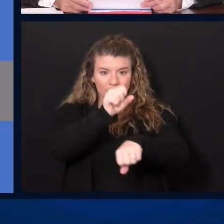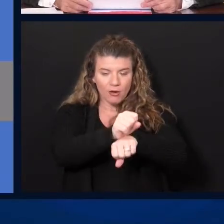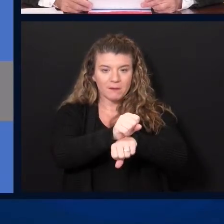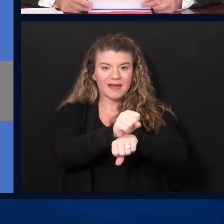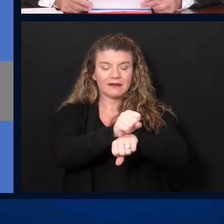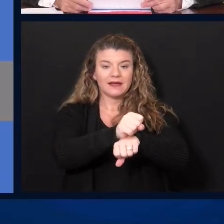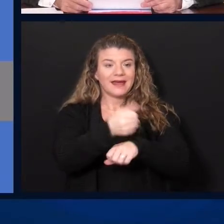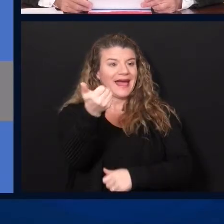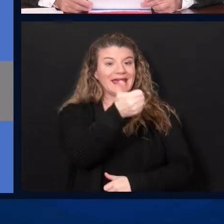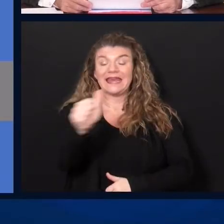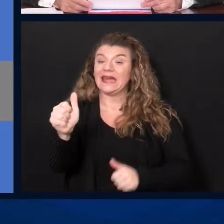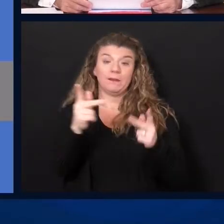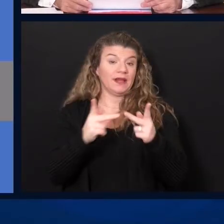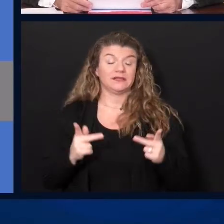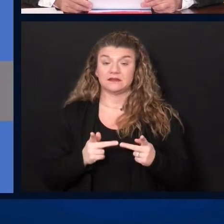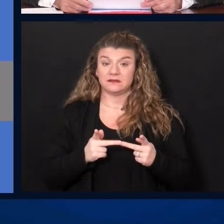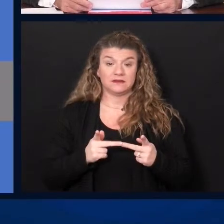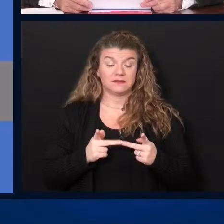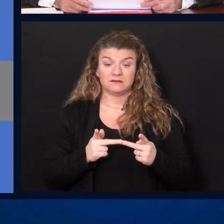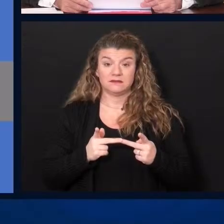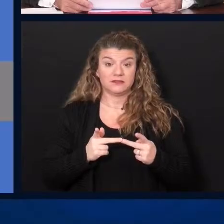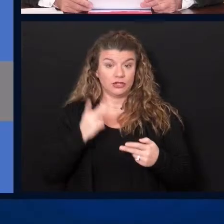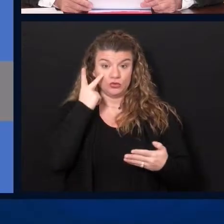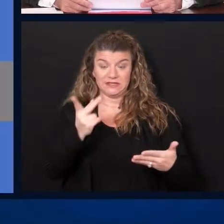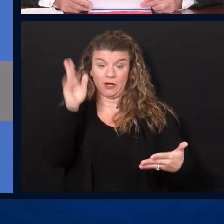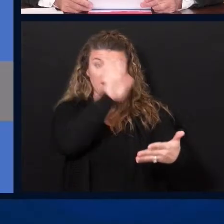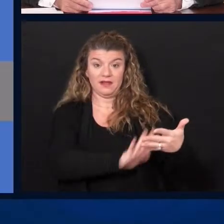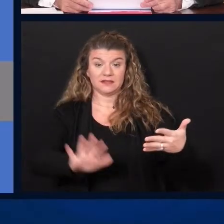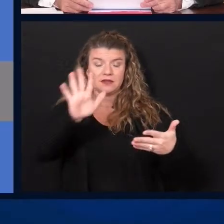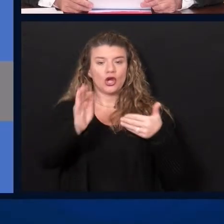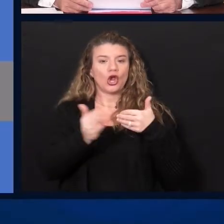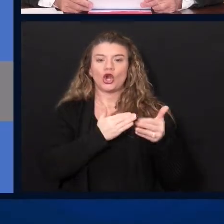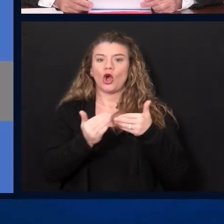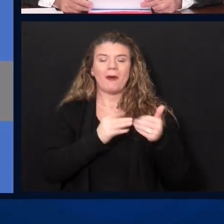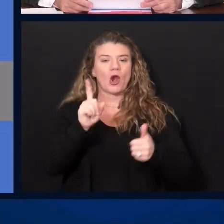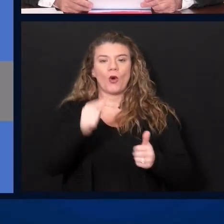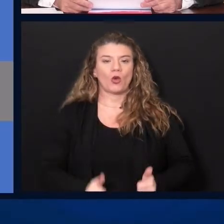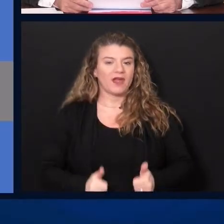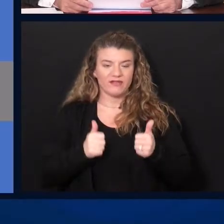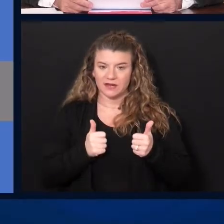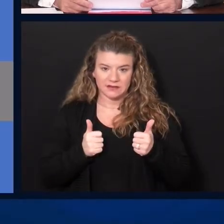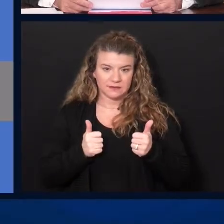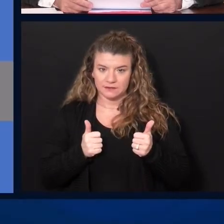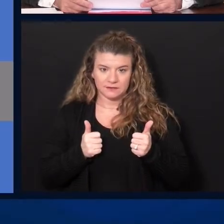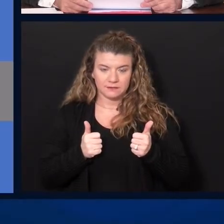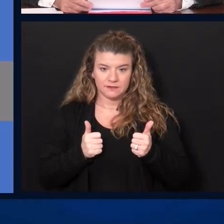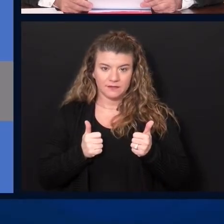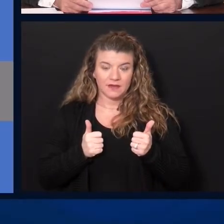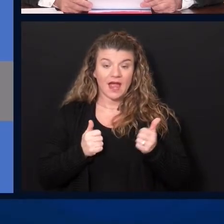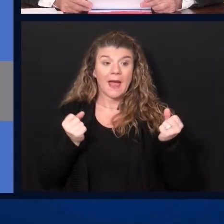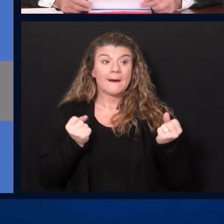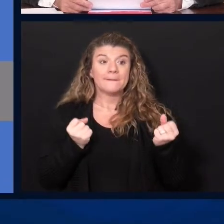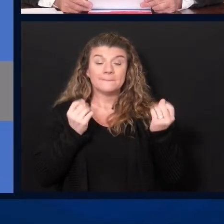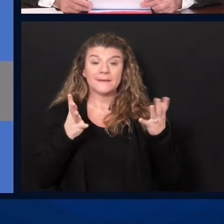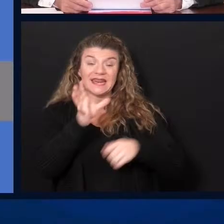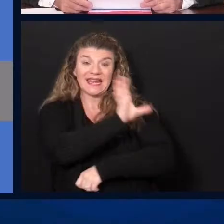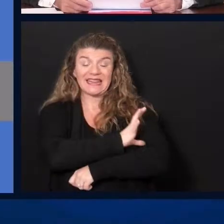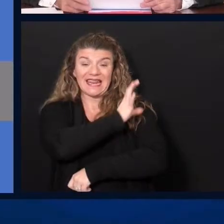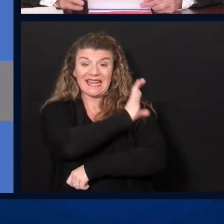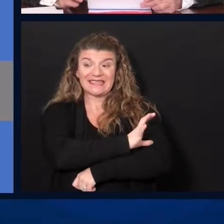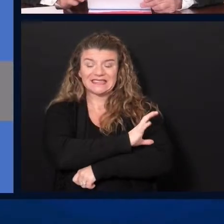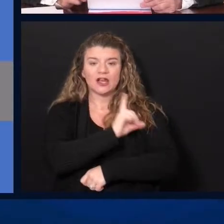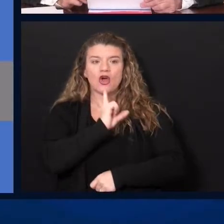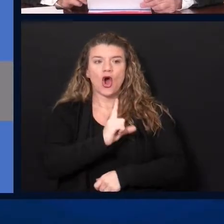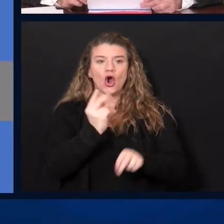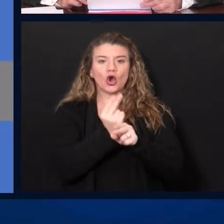at any of the vaccine clinics listed, regardless of their county of residence. Many clinics are